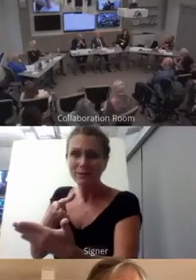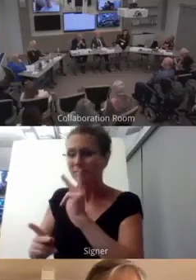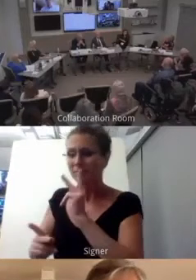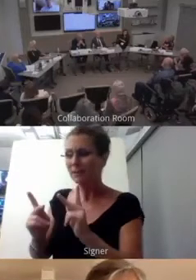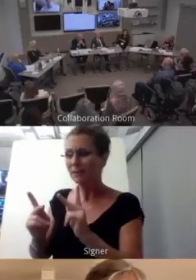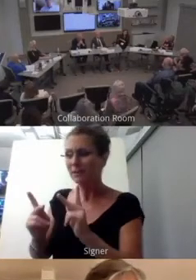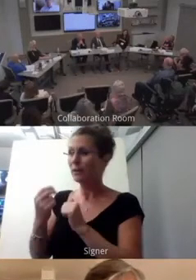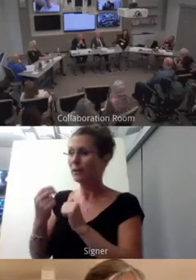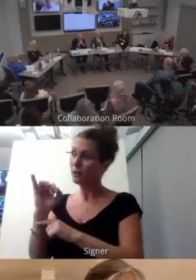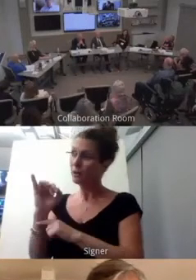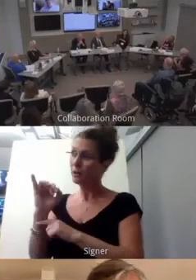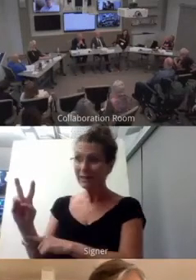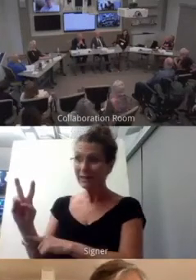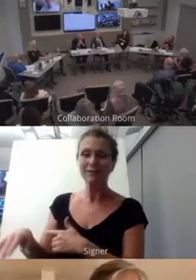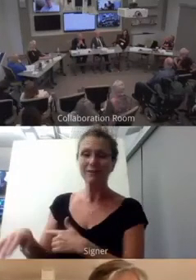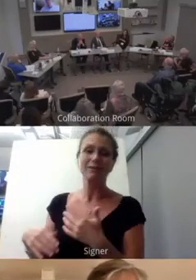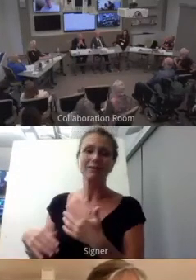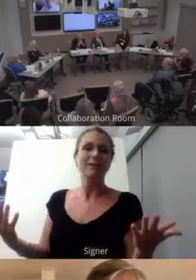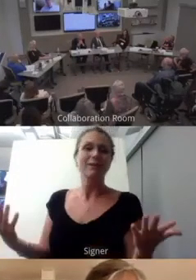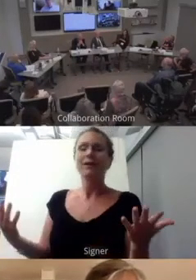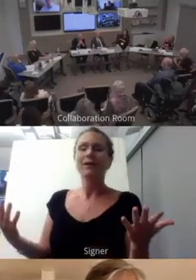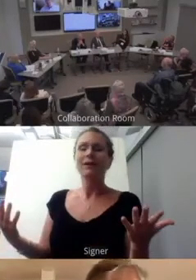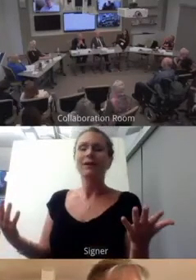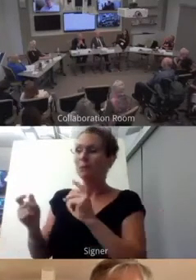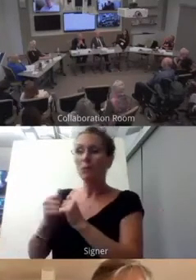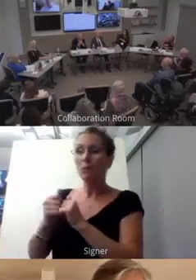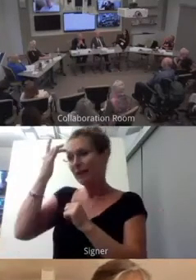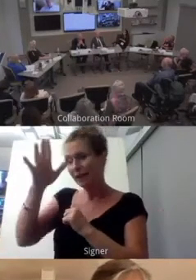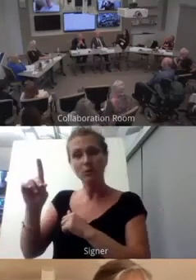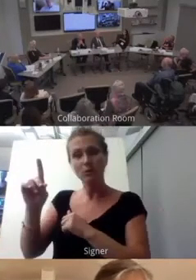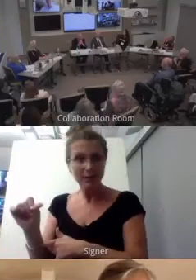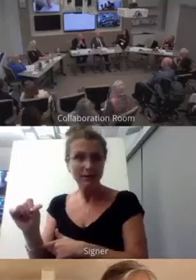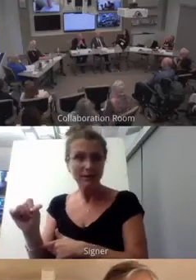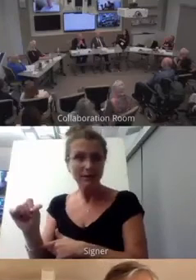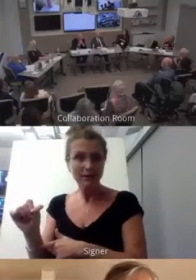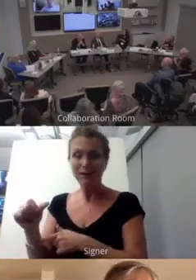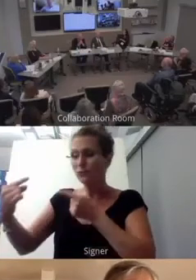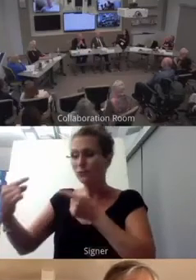intellectual disabilities and the difficulties they had working with police departments,